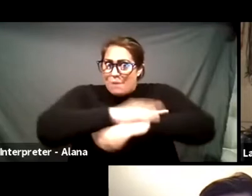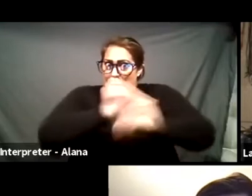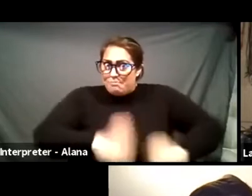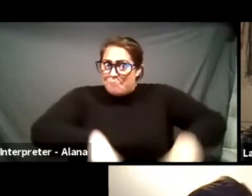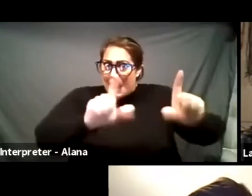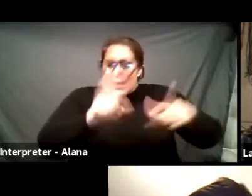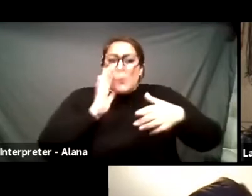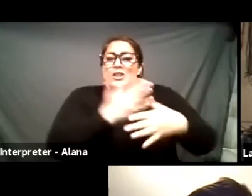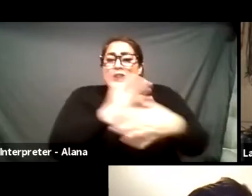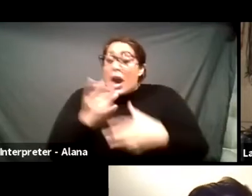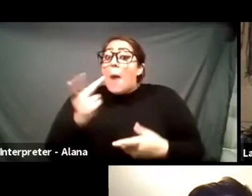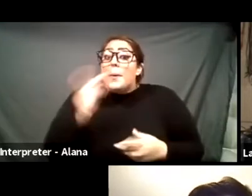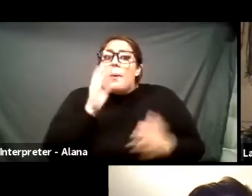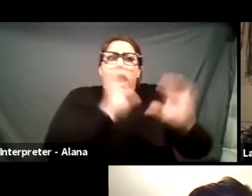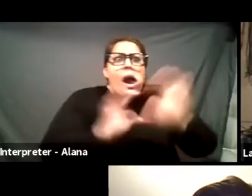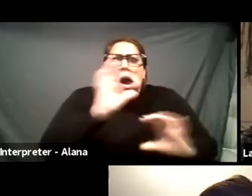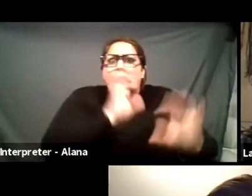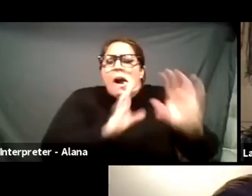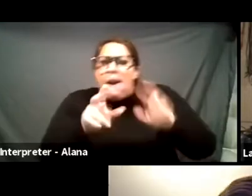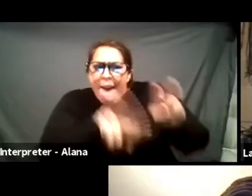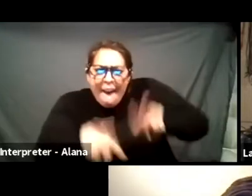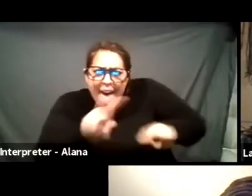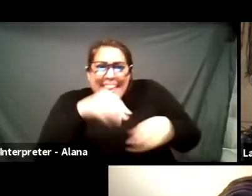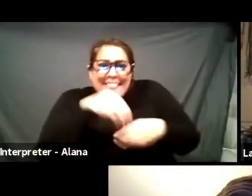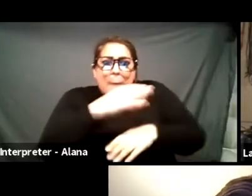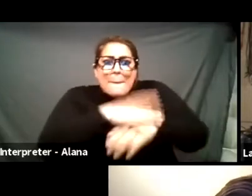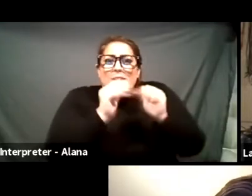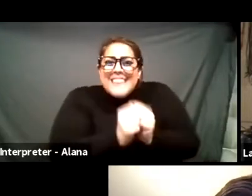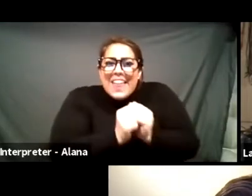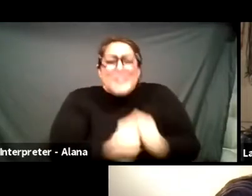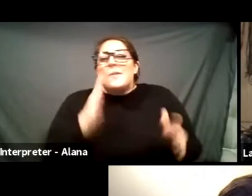we will explore it together. So let me get into that.